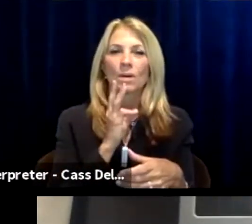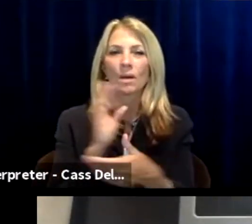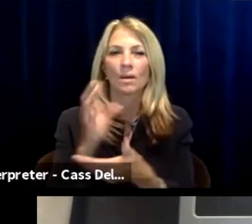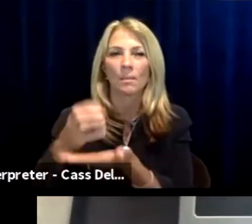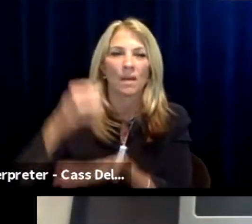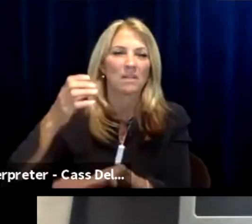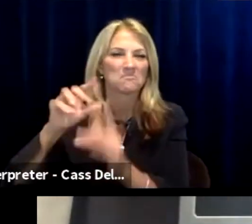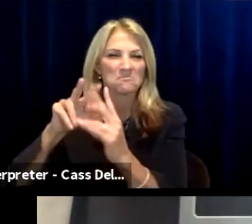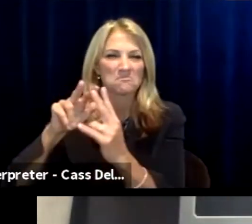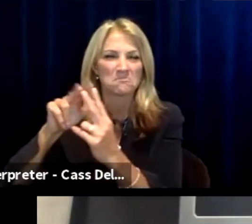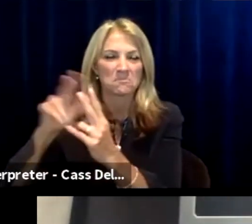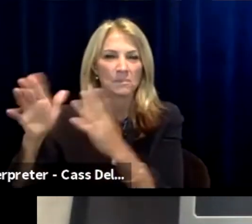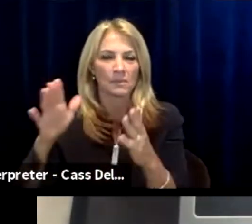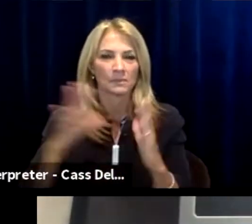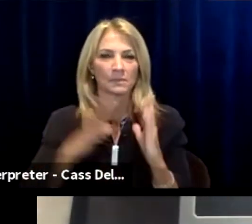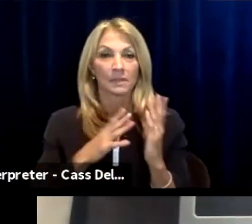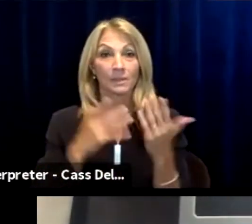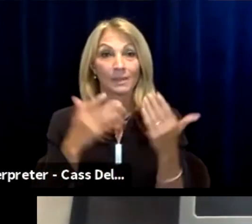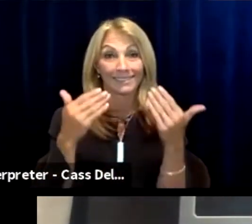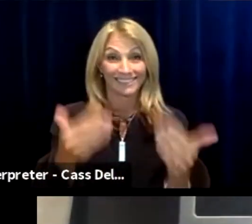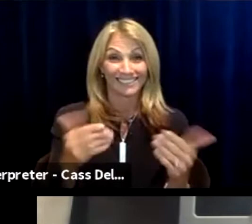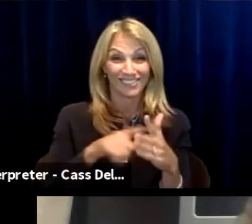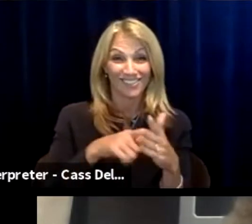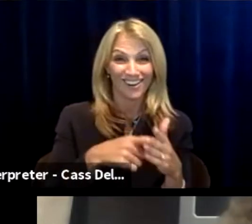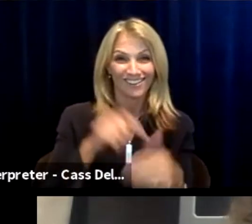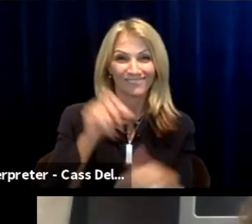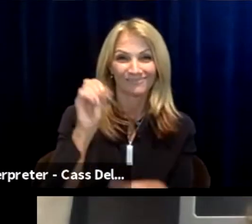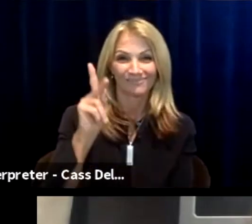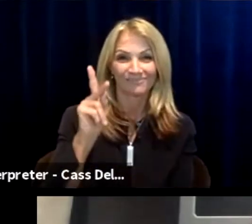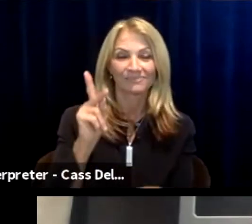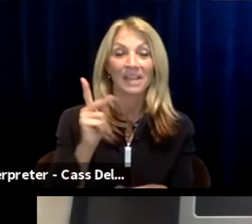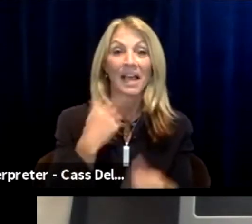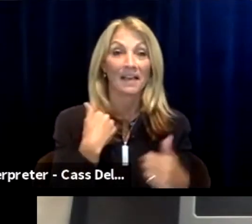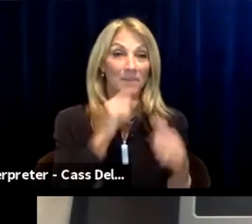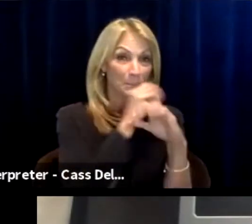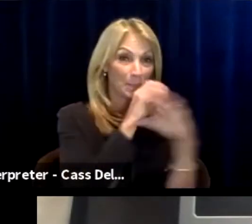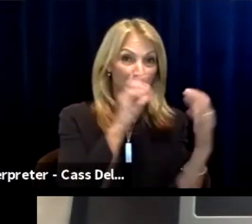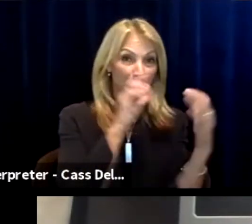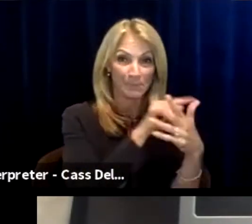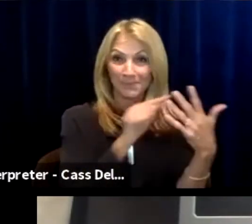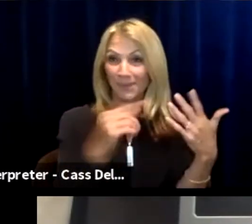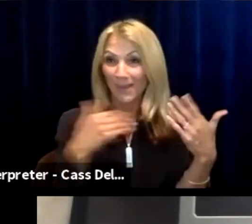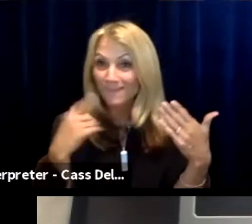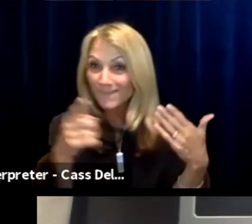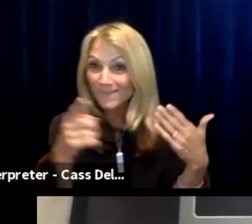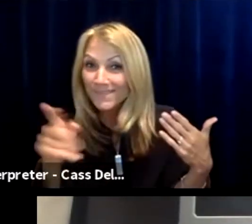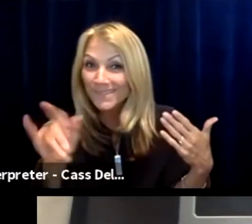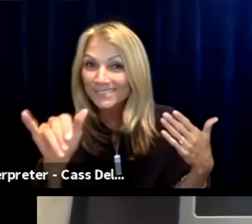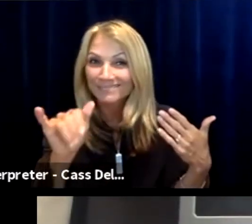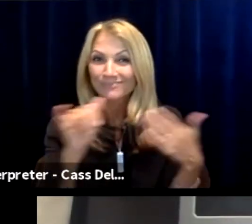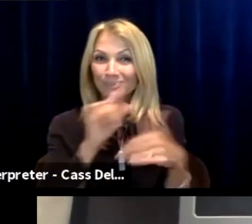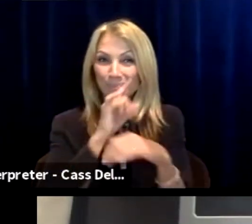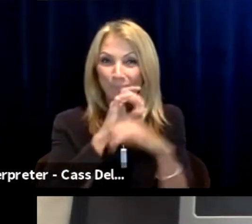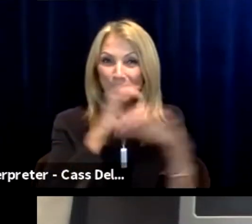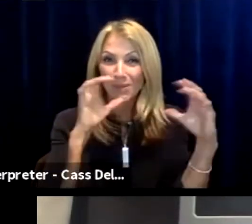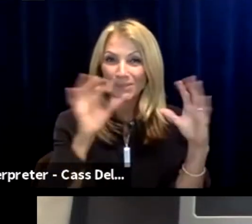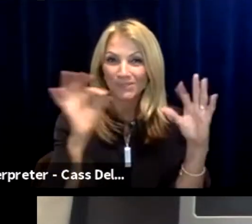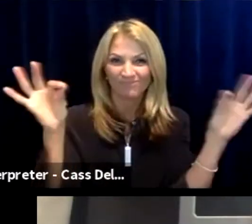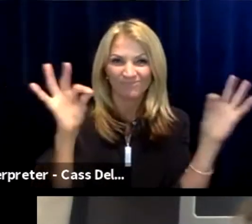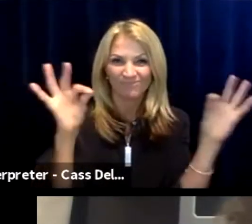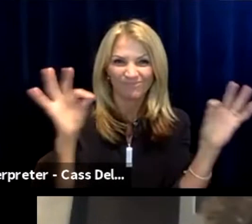Let's get started. Okay, so I have my balloons here. Do we all have? Oh God.